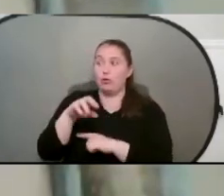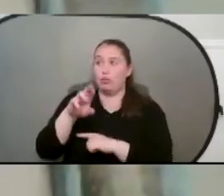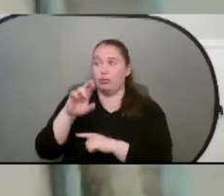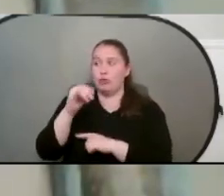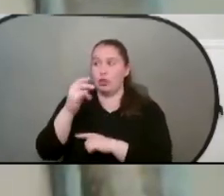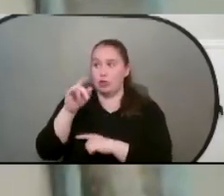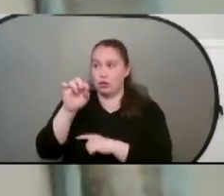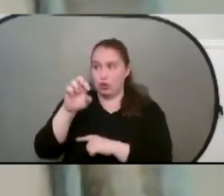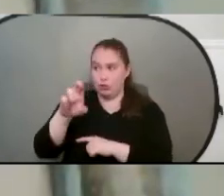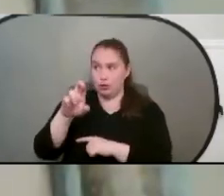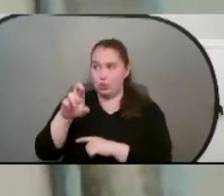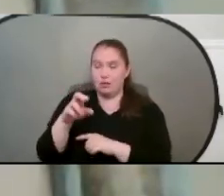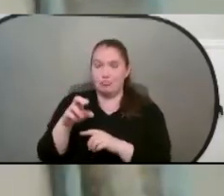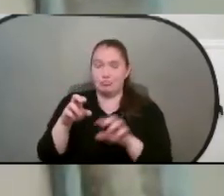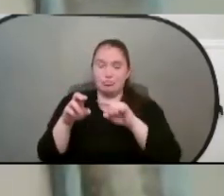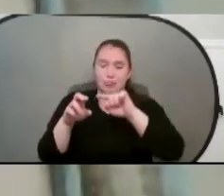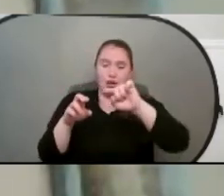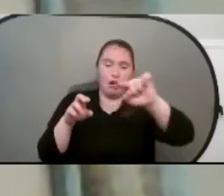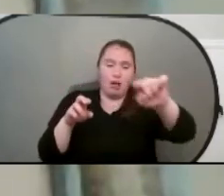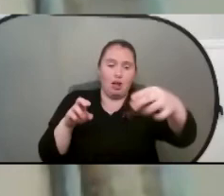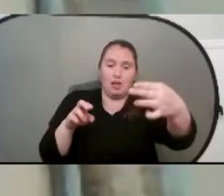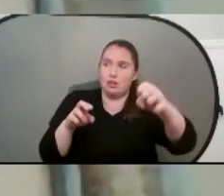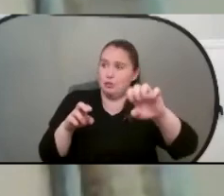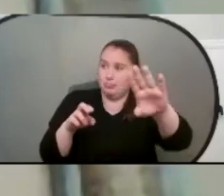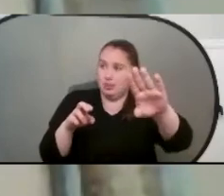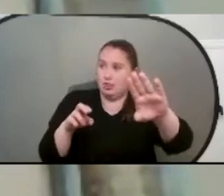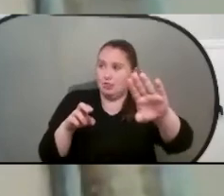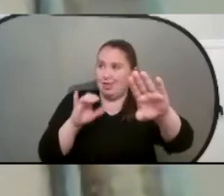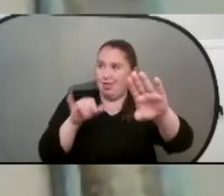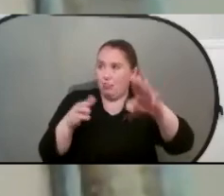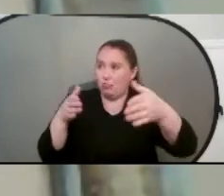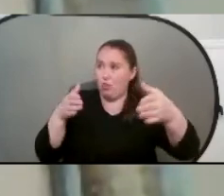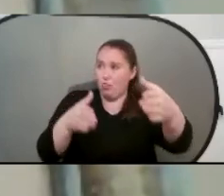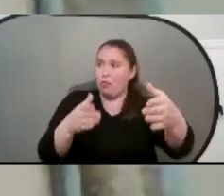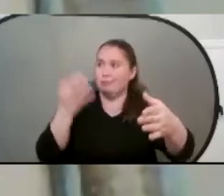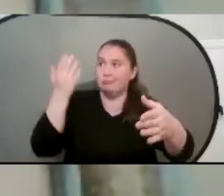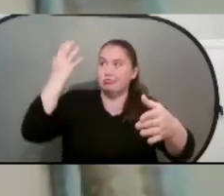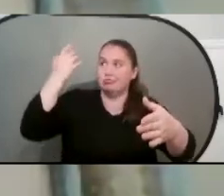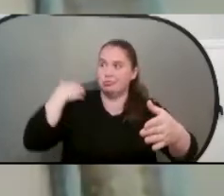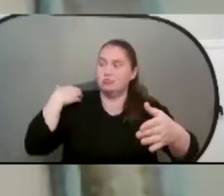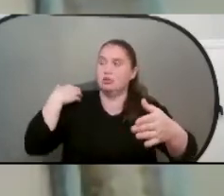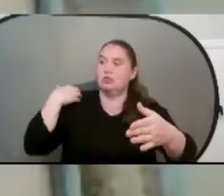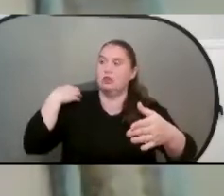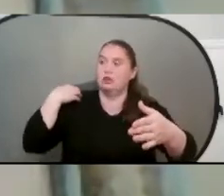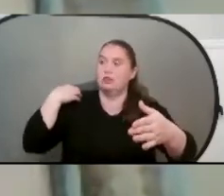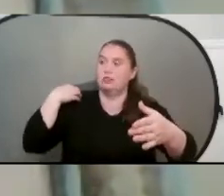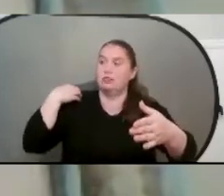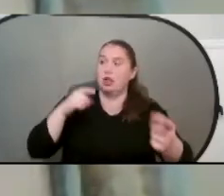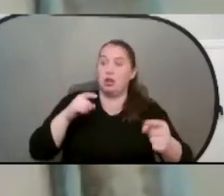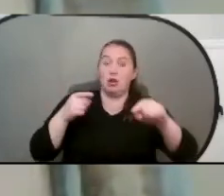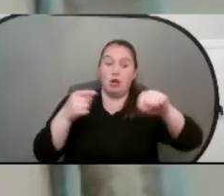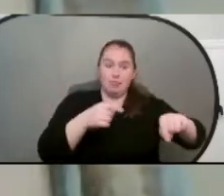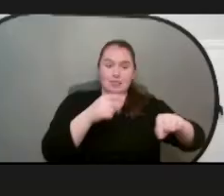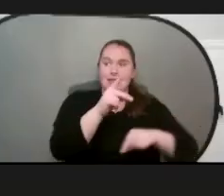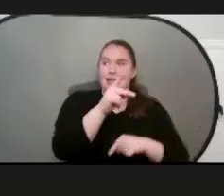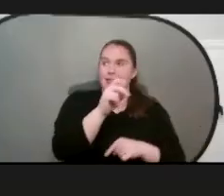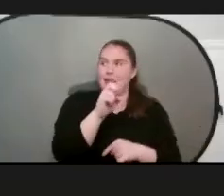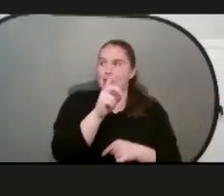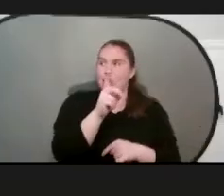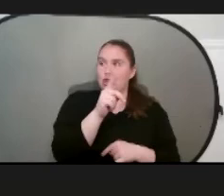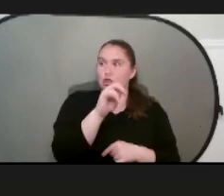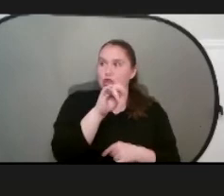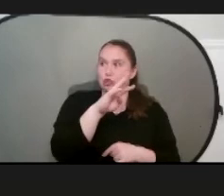way down to our ATB, which is Irving Lee, all those back in the day used to come to Kendrick. Right.